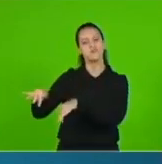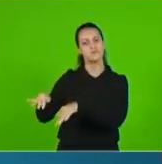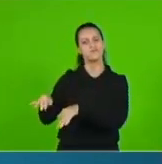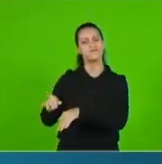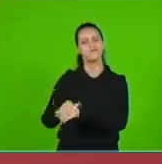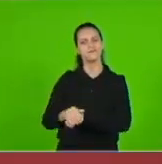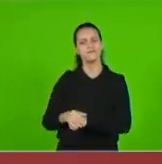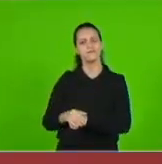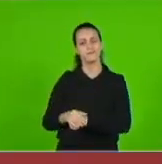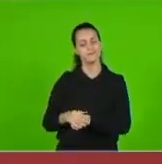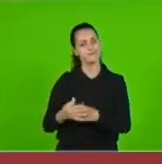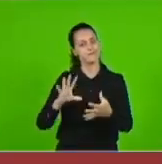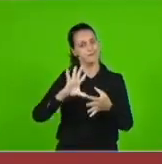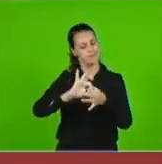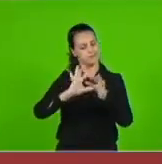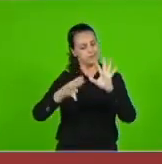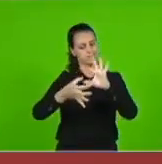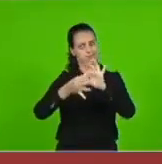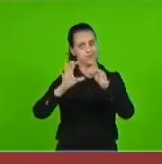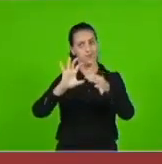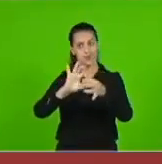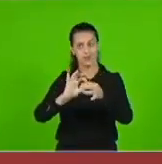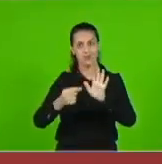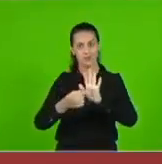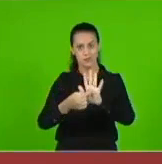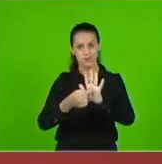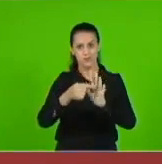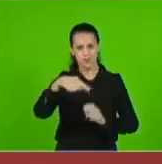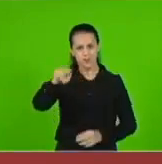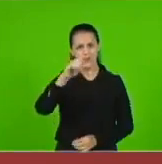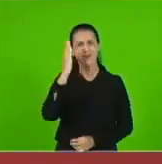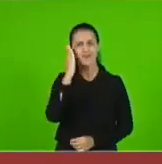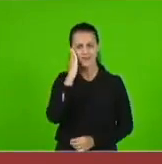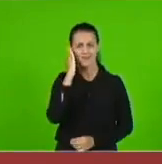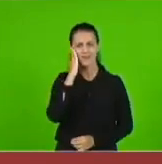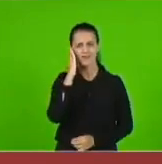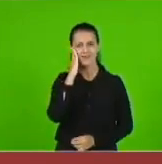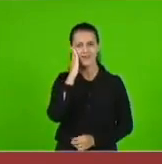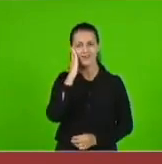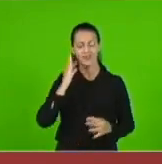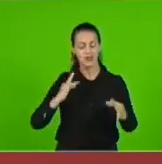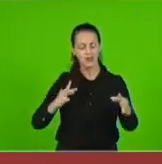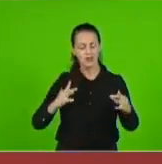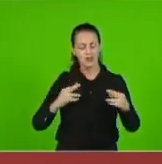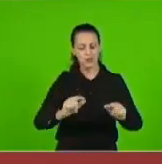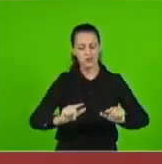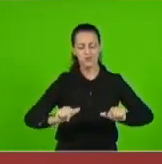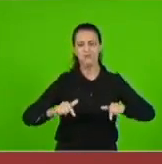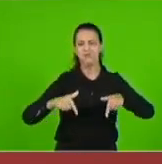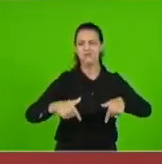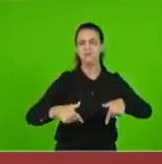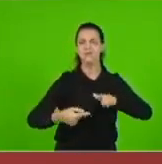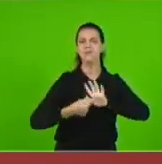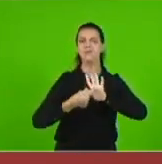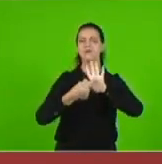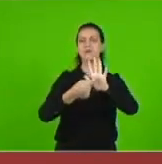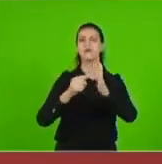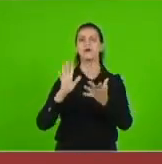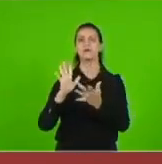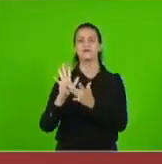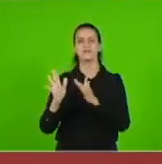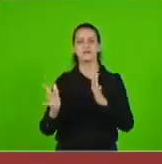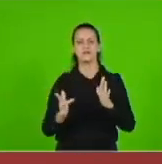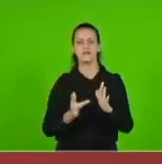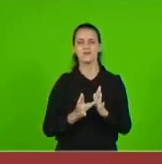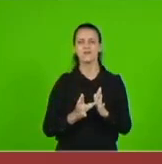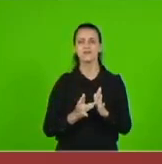Gentiles until the times of the Gentiles are fulfilled. So at this time, we see that every single